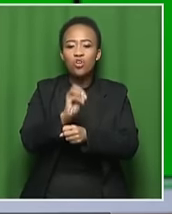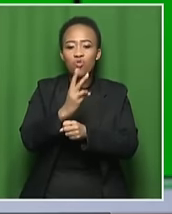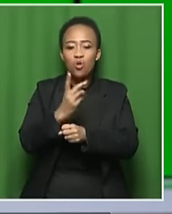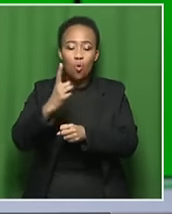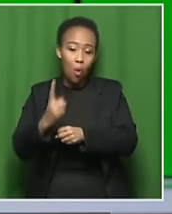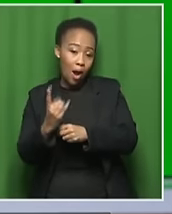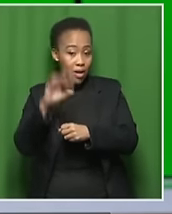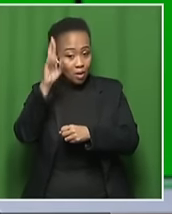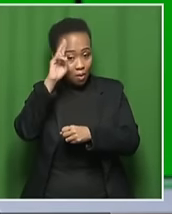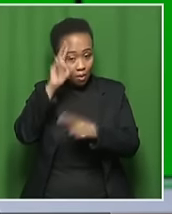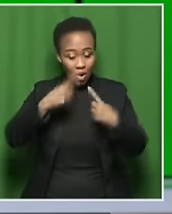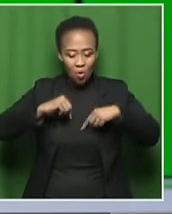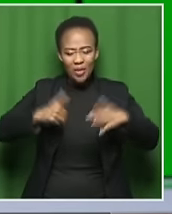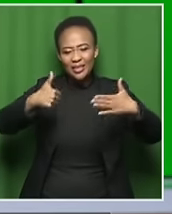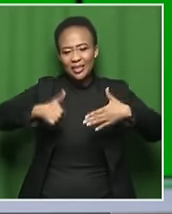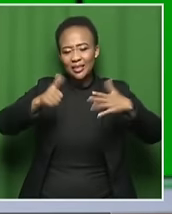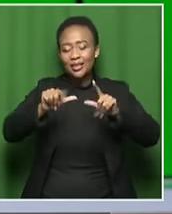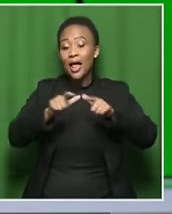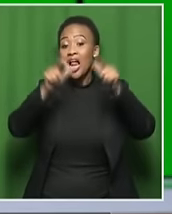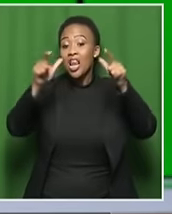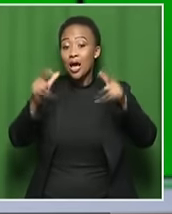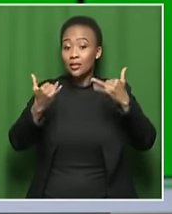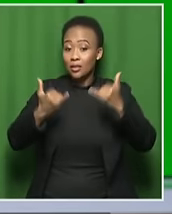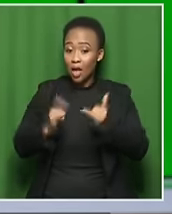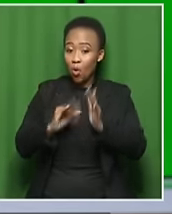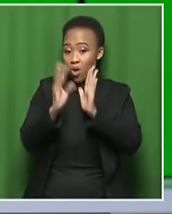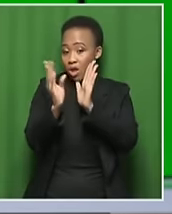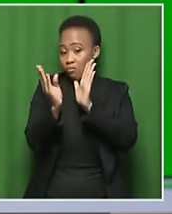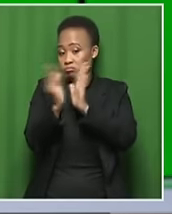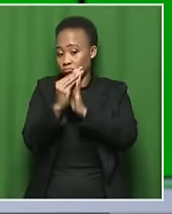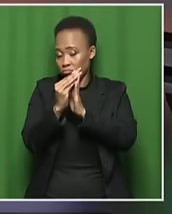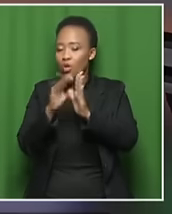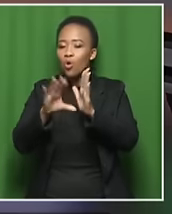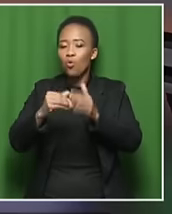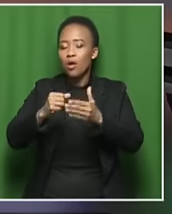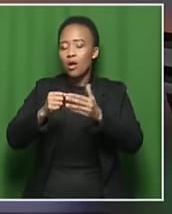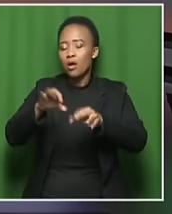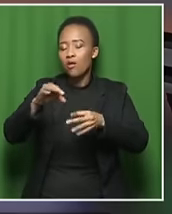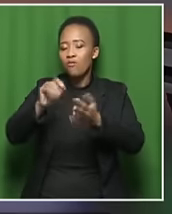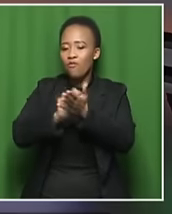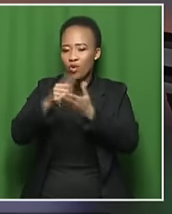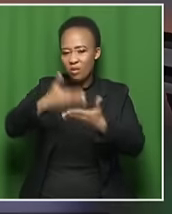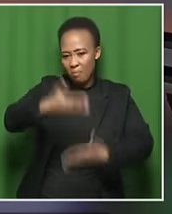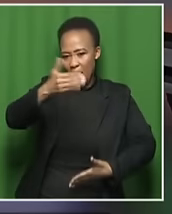largest party in South Africa. We're now on the ballot paper for every South African in 9 provinces. Samuel? Thank you.